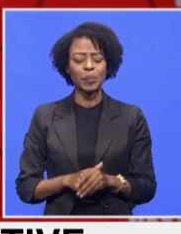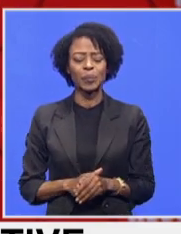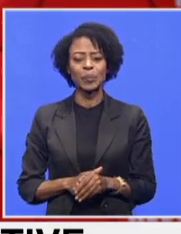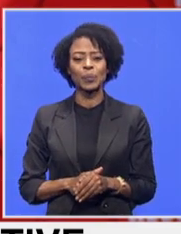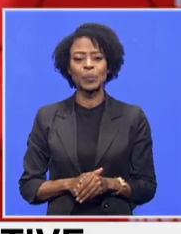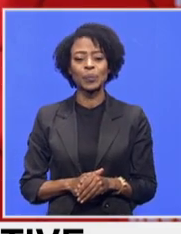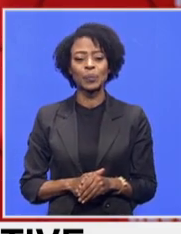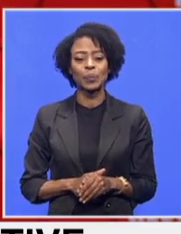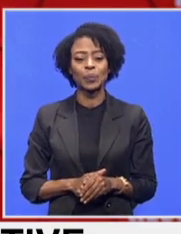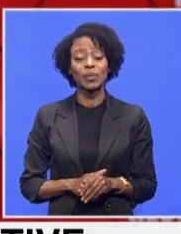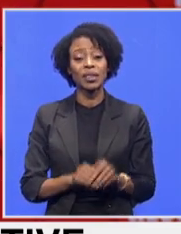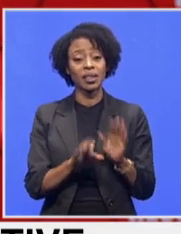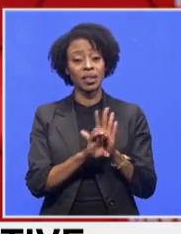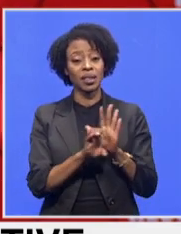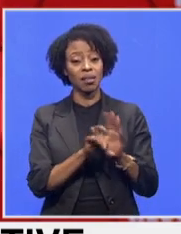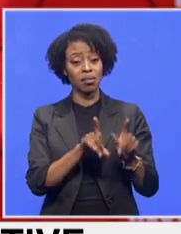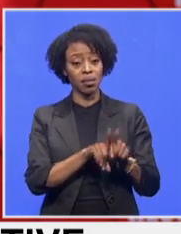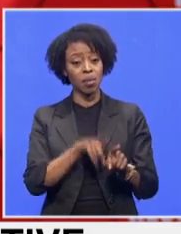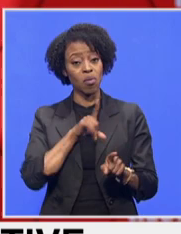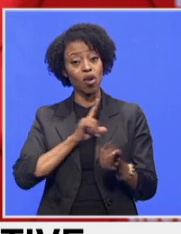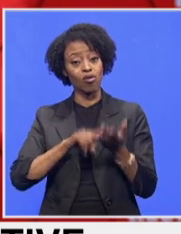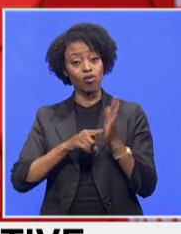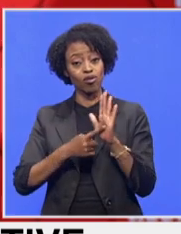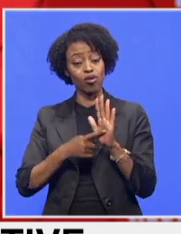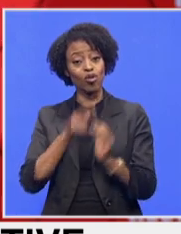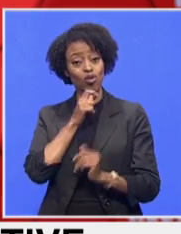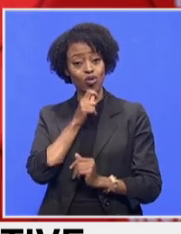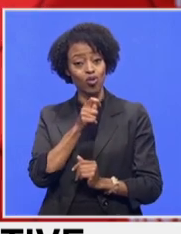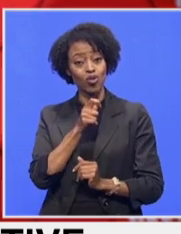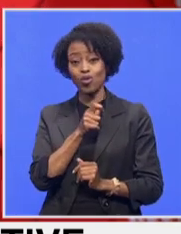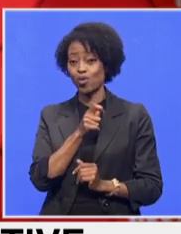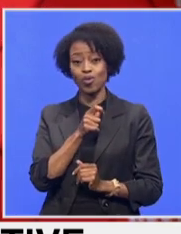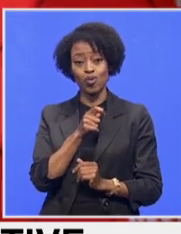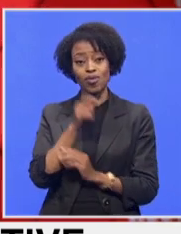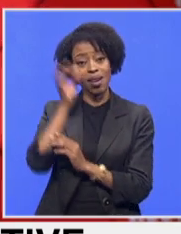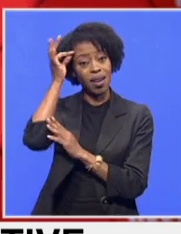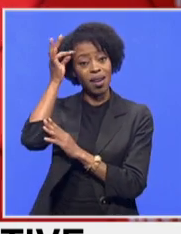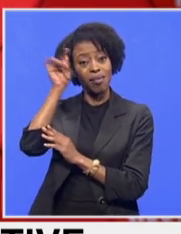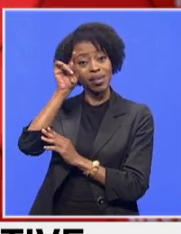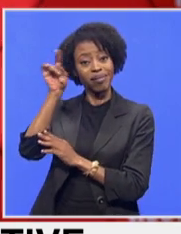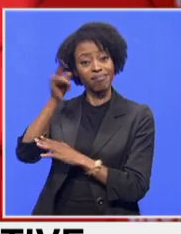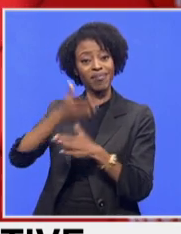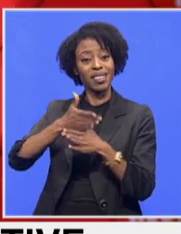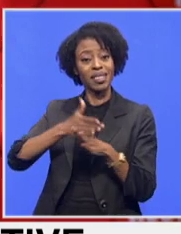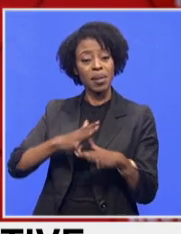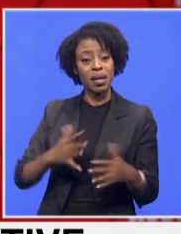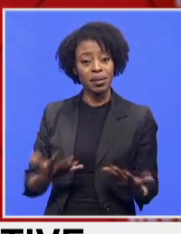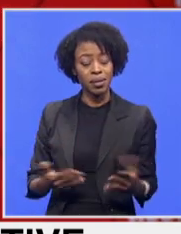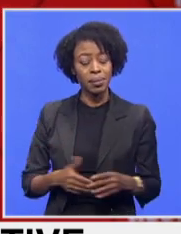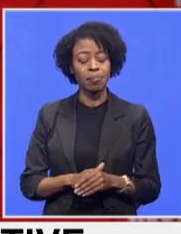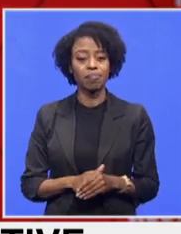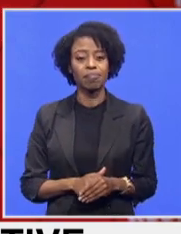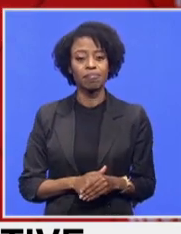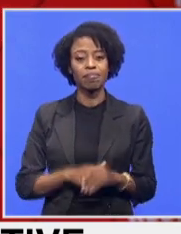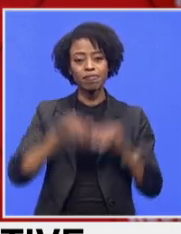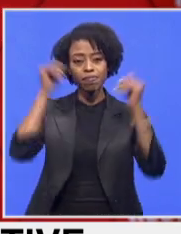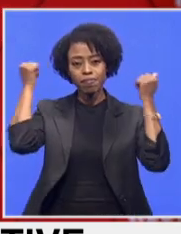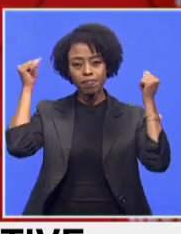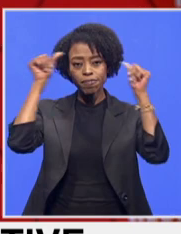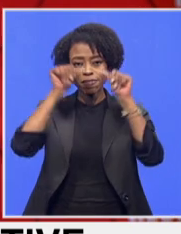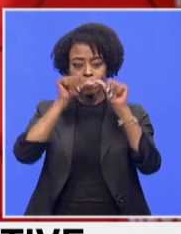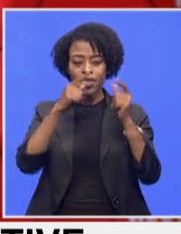We make another example to show you that we are actually in a failed state. The academic and